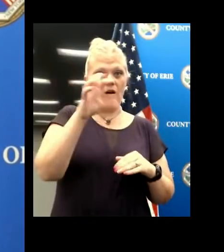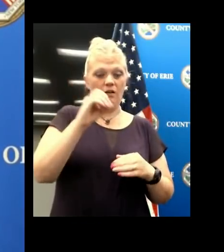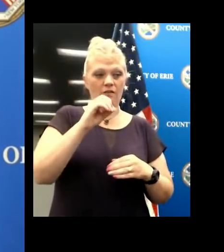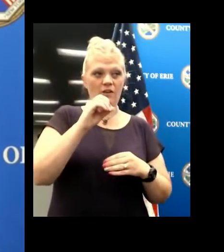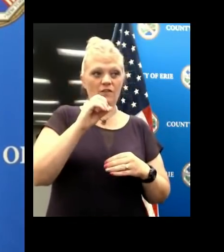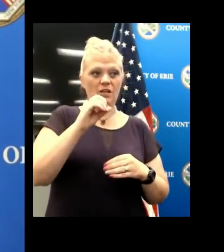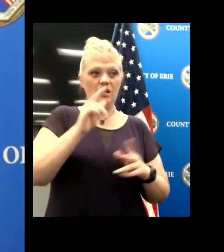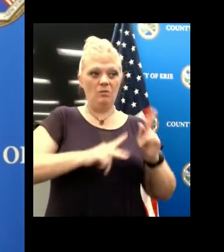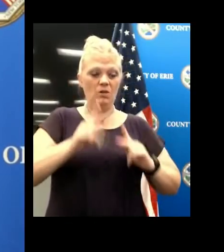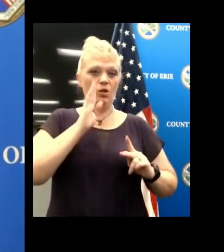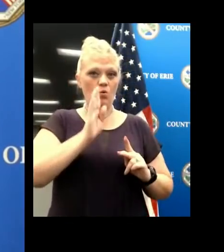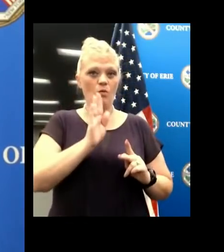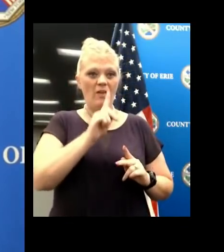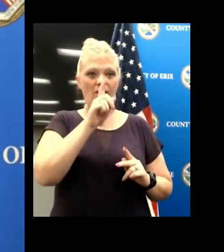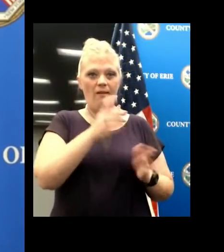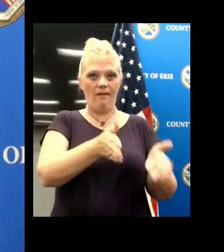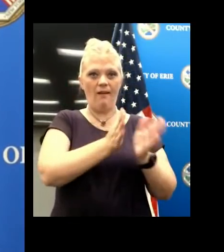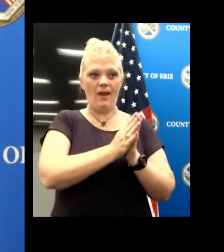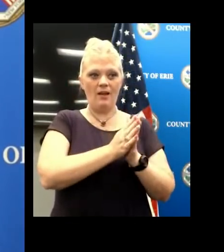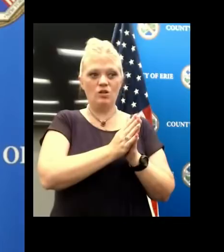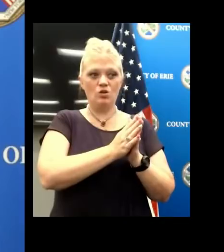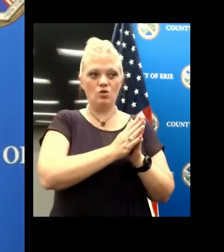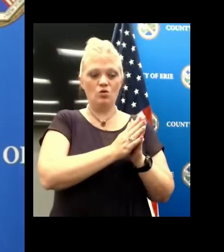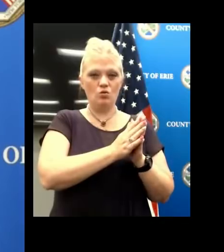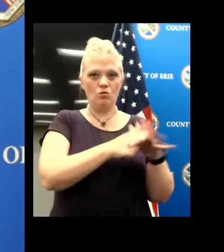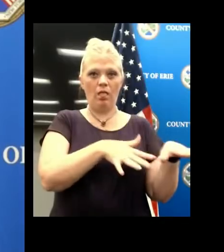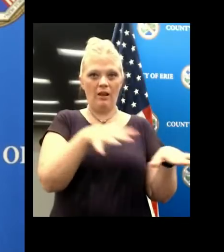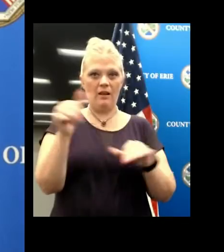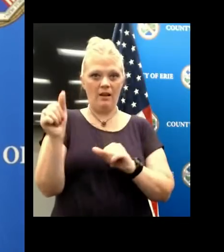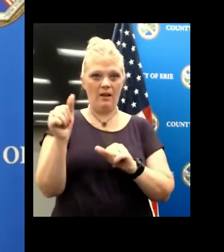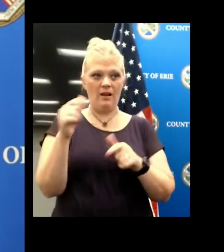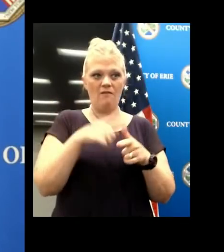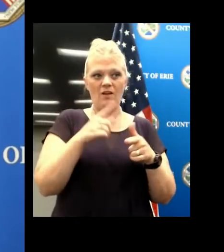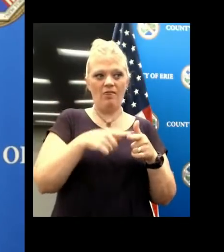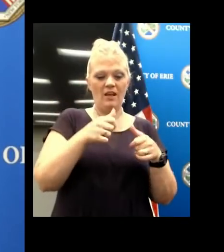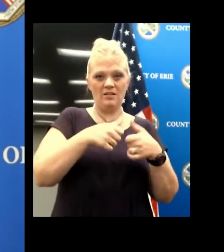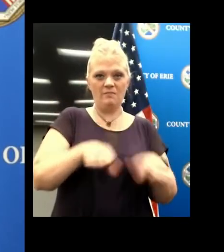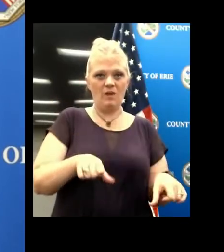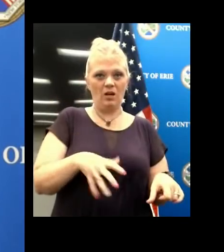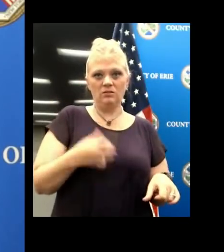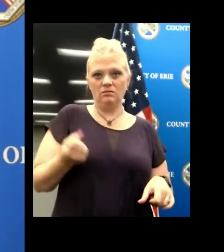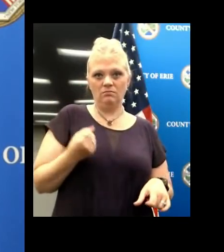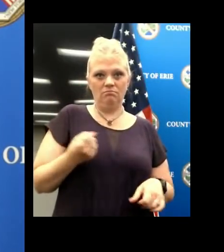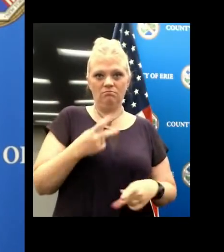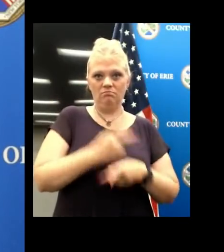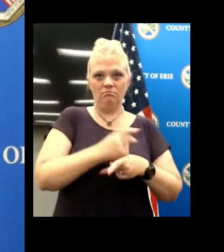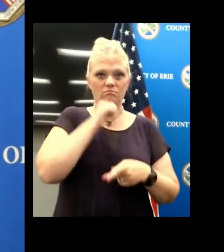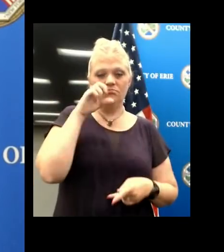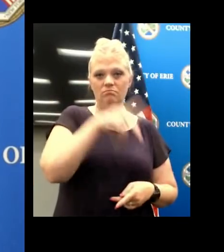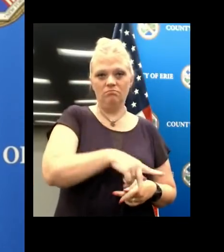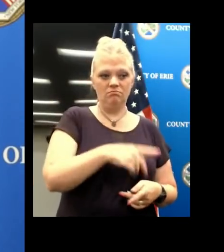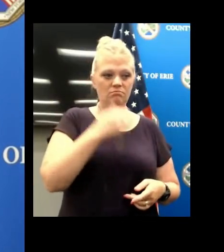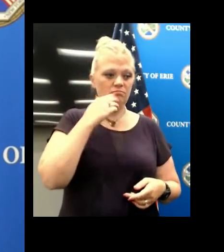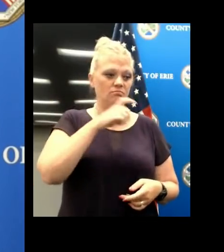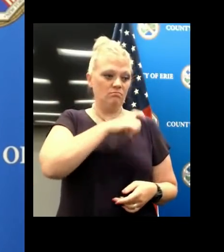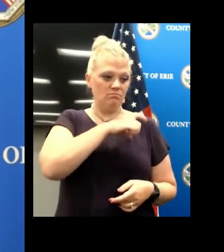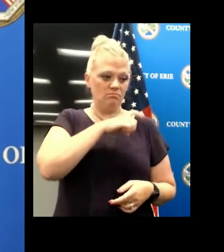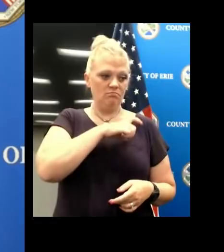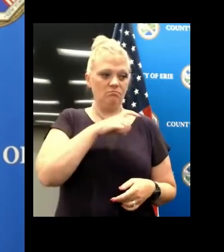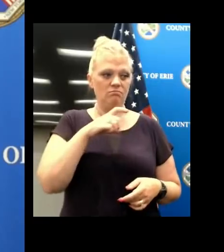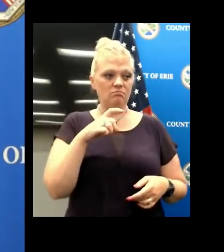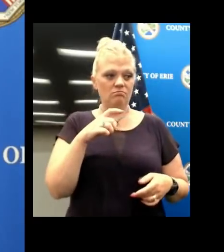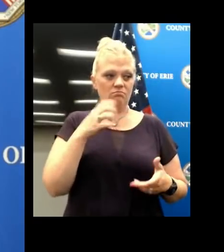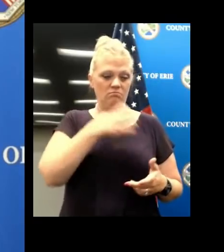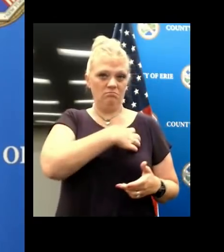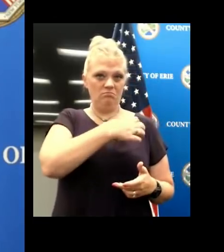will be asked to leave and you will lose your money, your deposit. I do know that park rangers and sheriff's deputies have